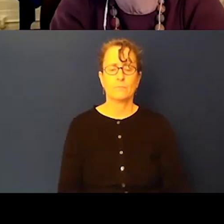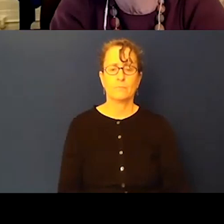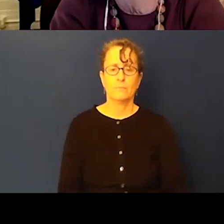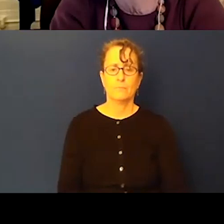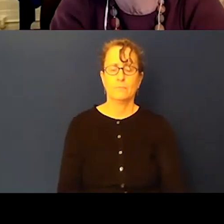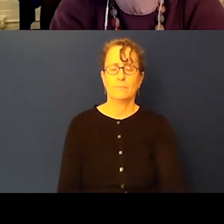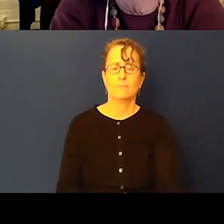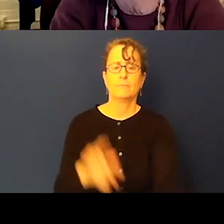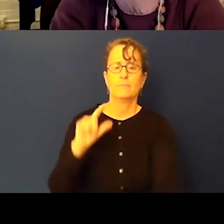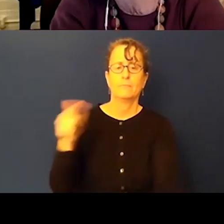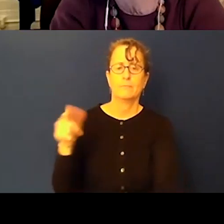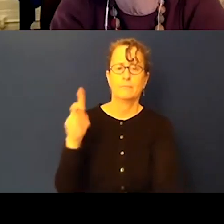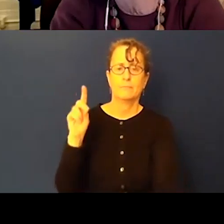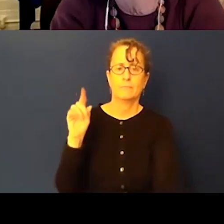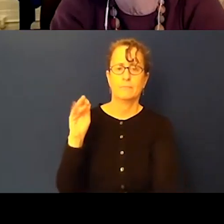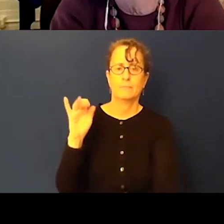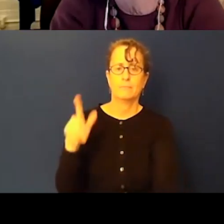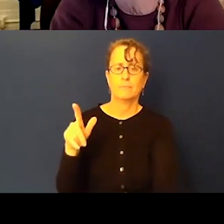Daniel.